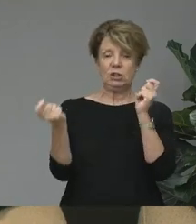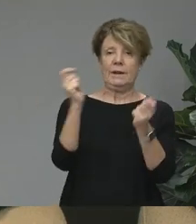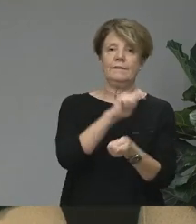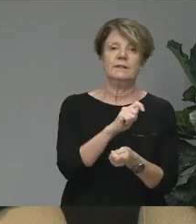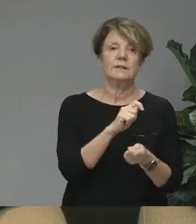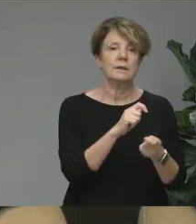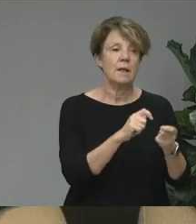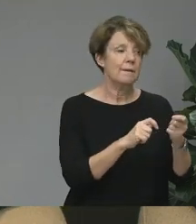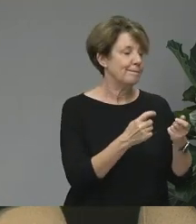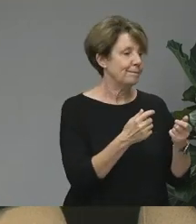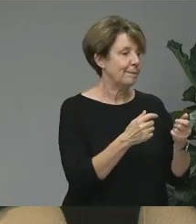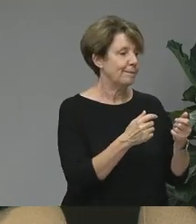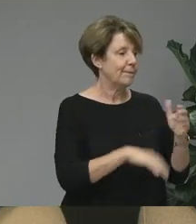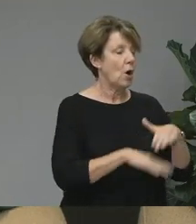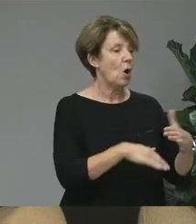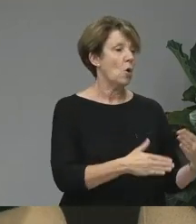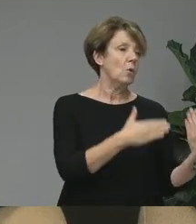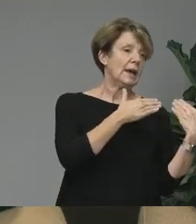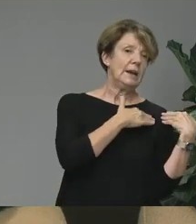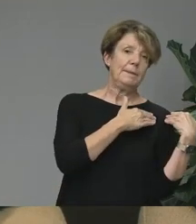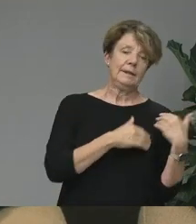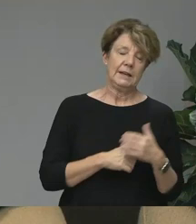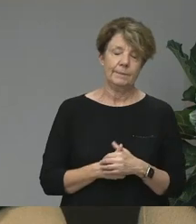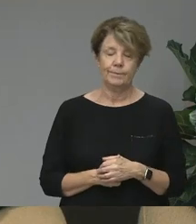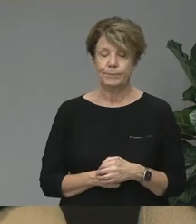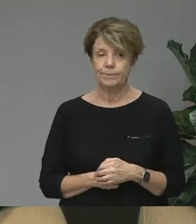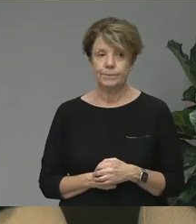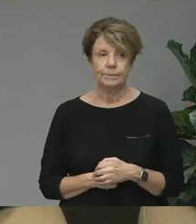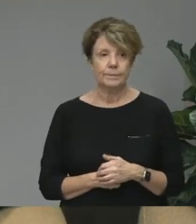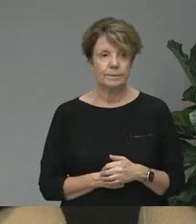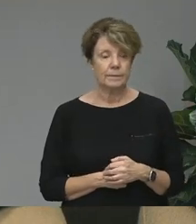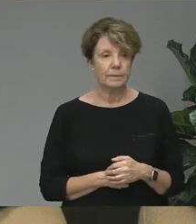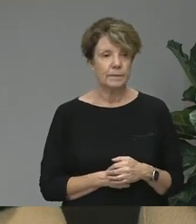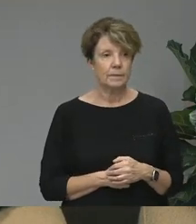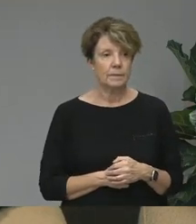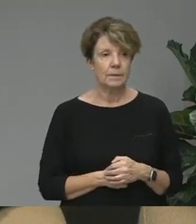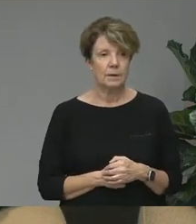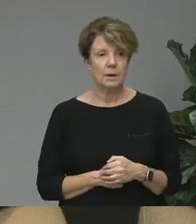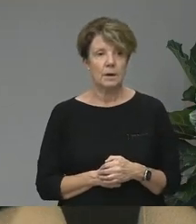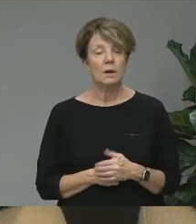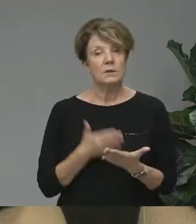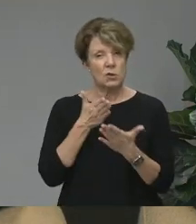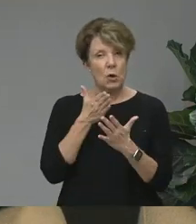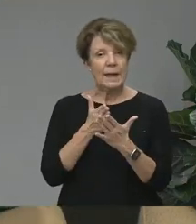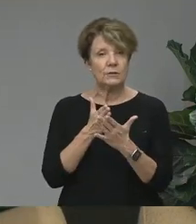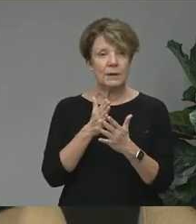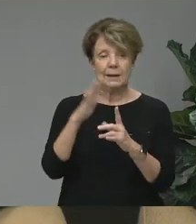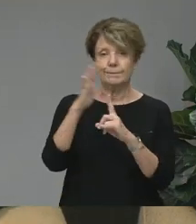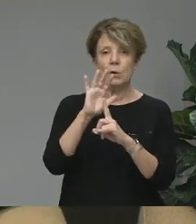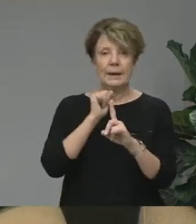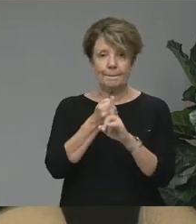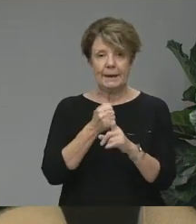of accountability. And so that, for me, is where the significant impact will